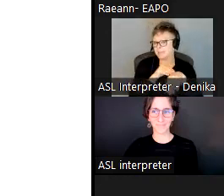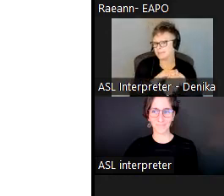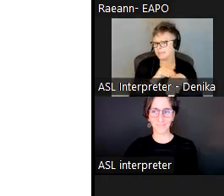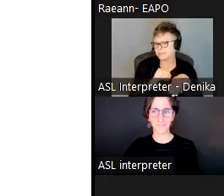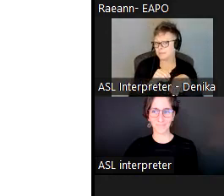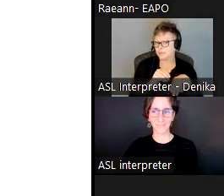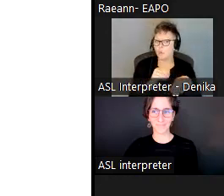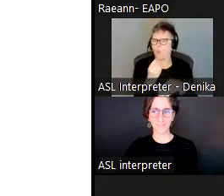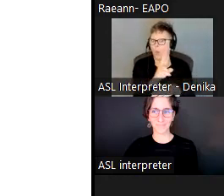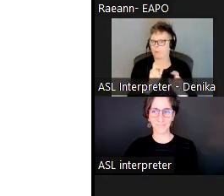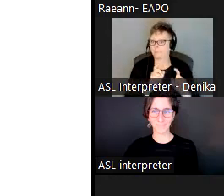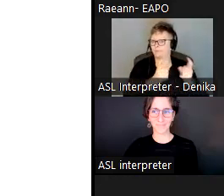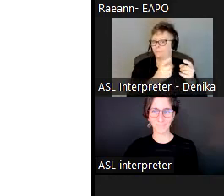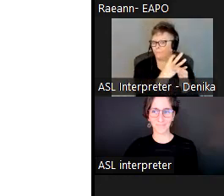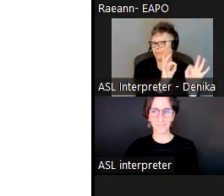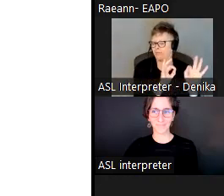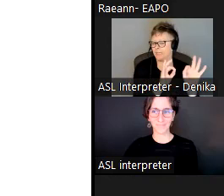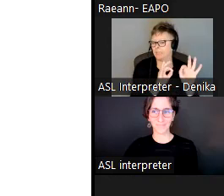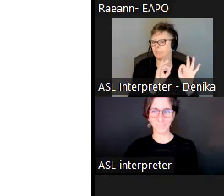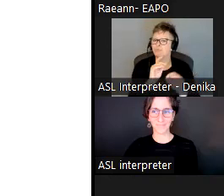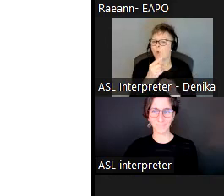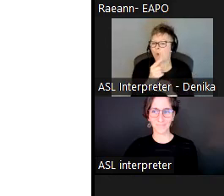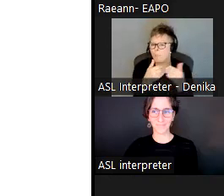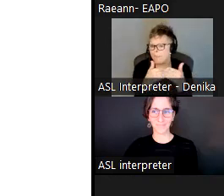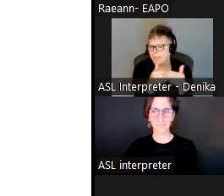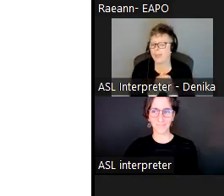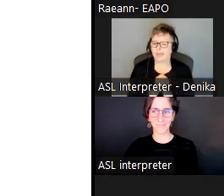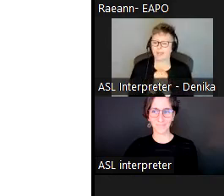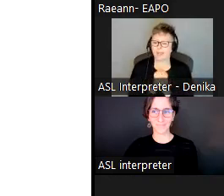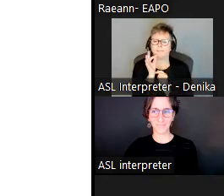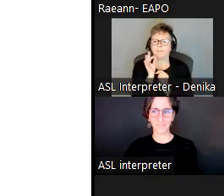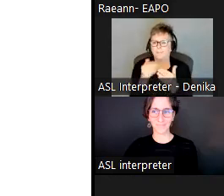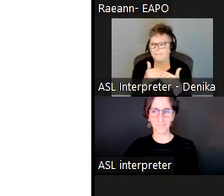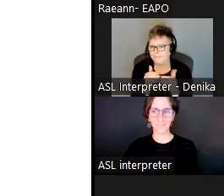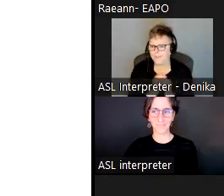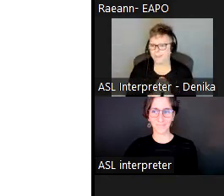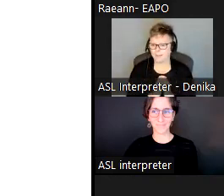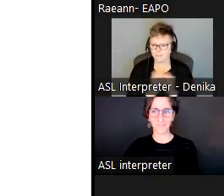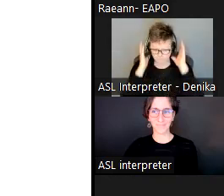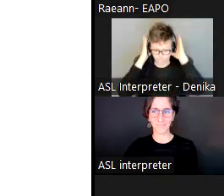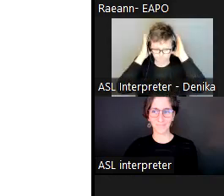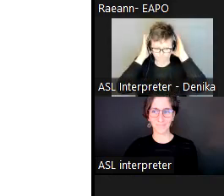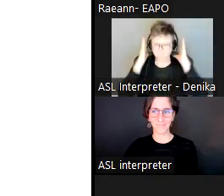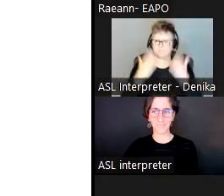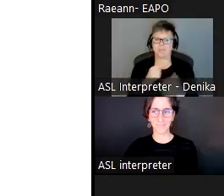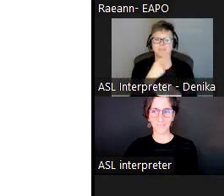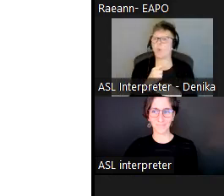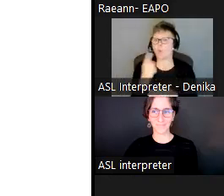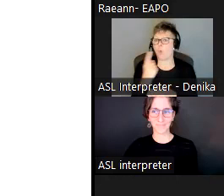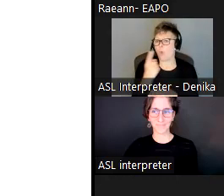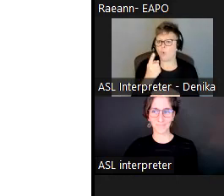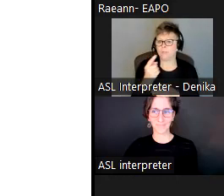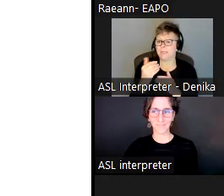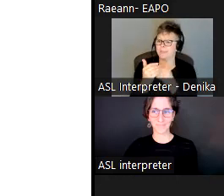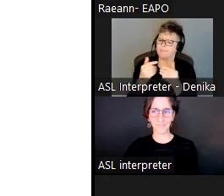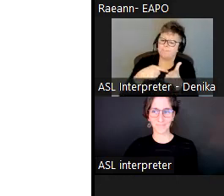away, a puppy or a kitten, and they will say that you only need to pay the shipping fee. And